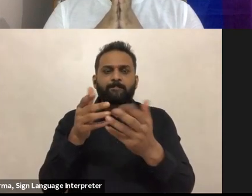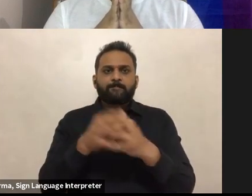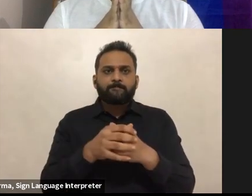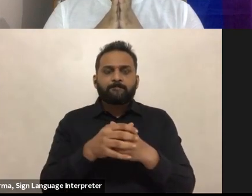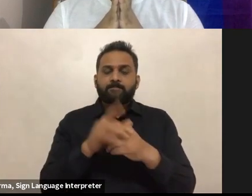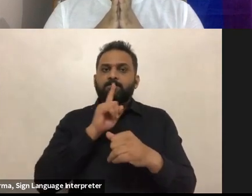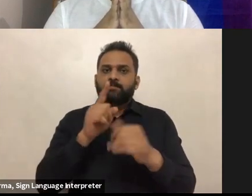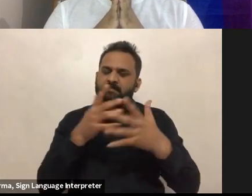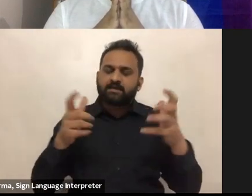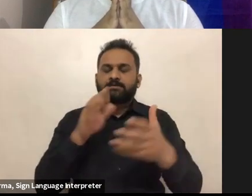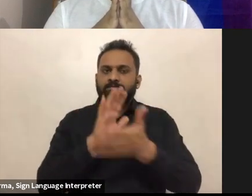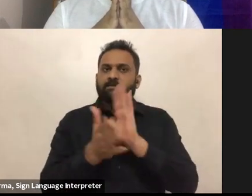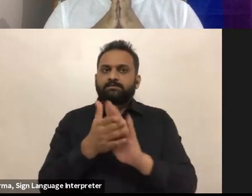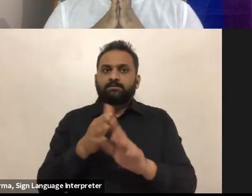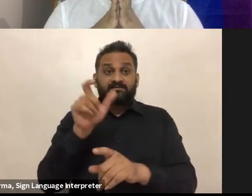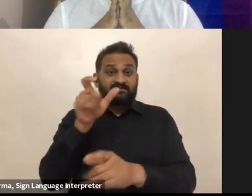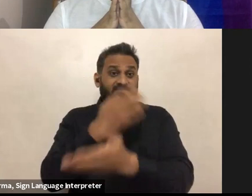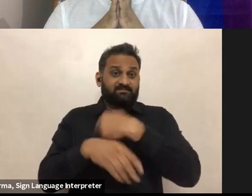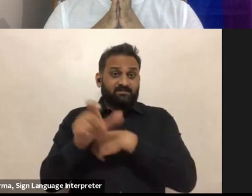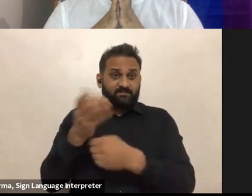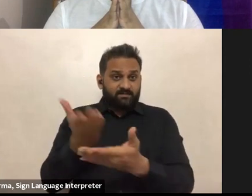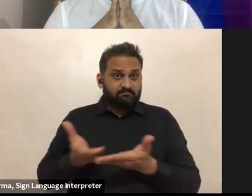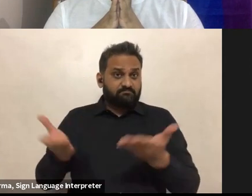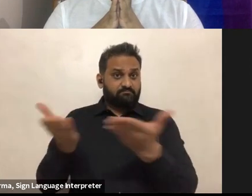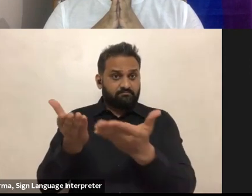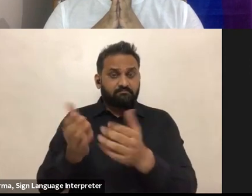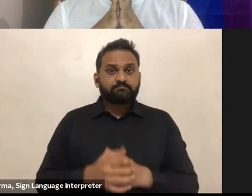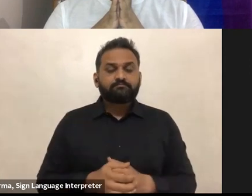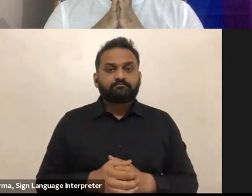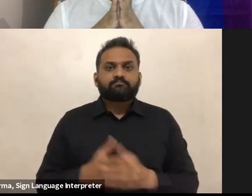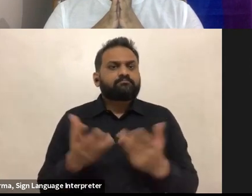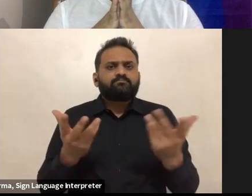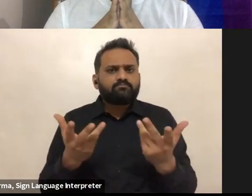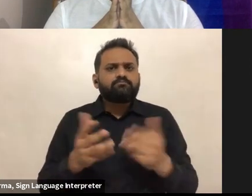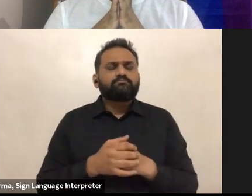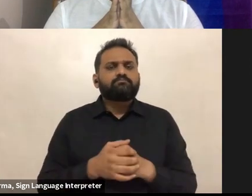challenges for people with disabilities, because often like